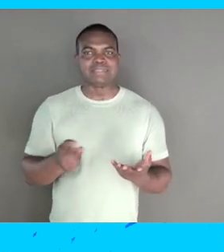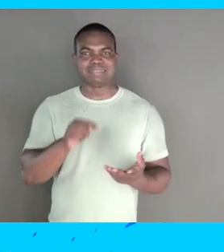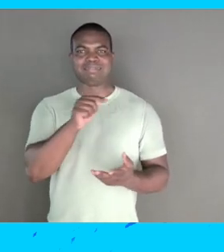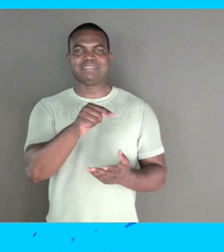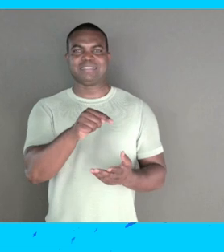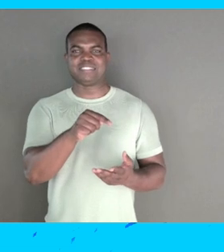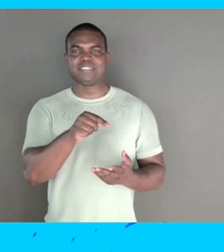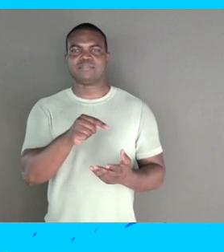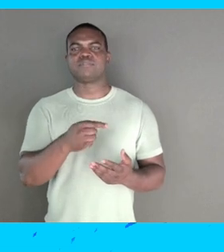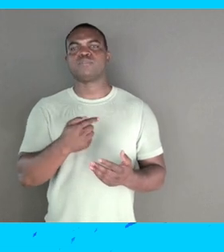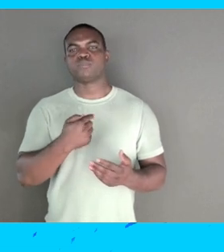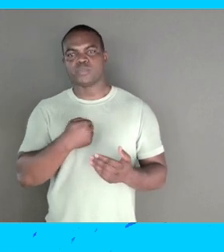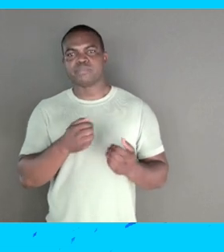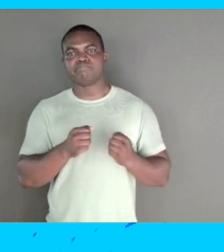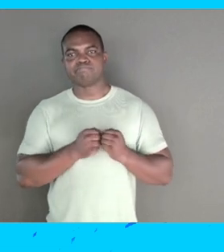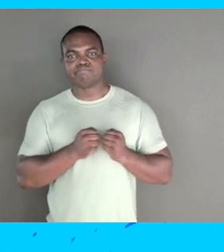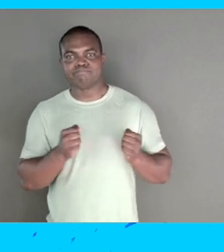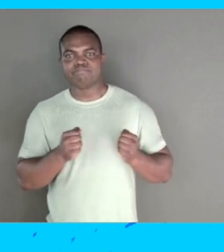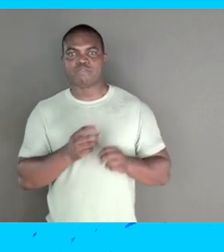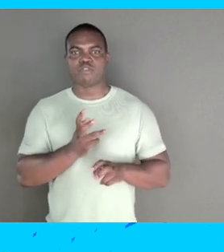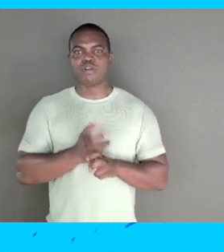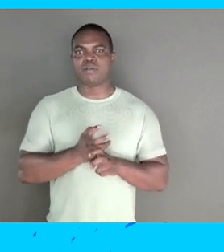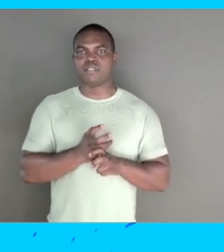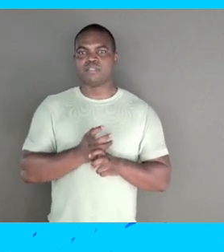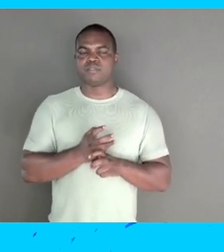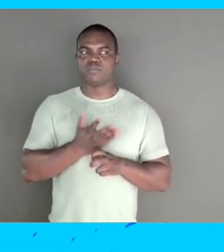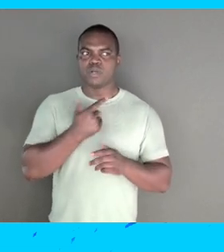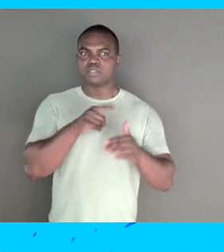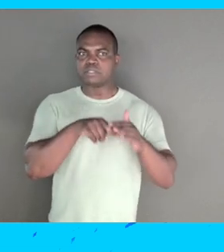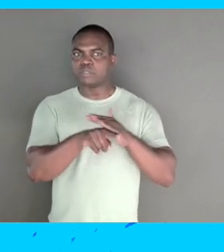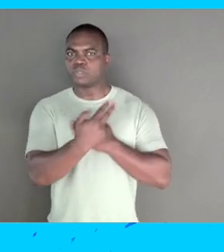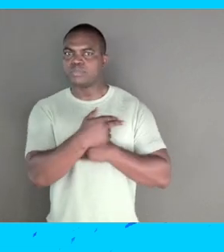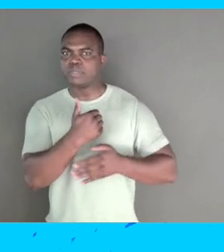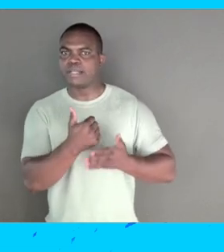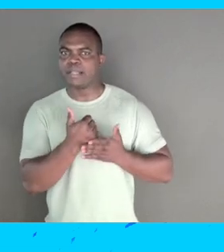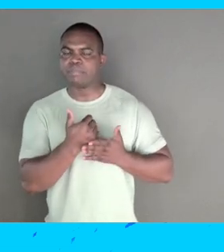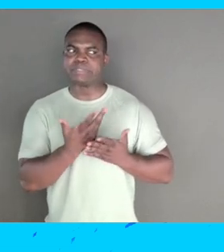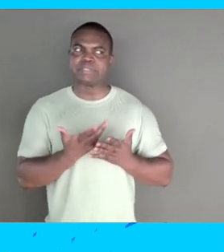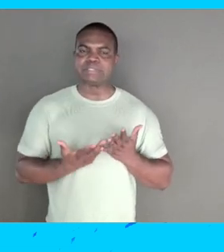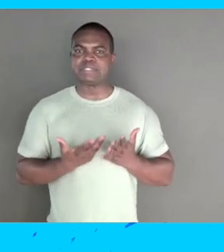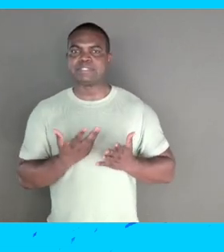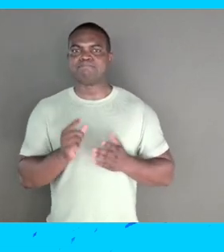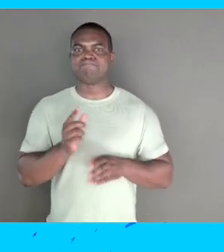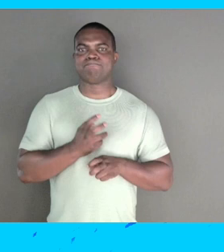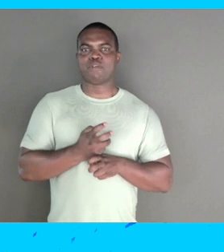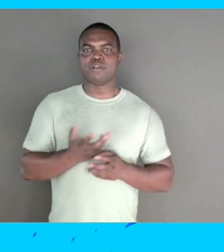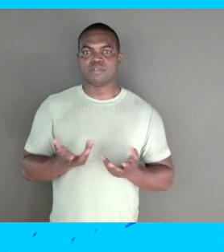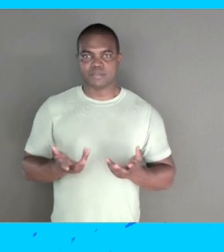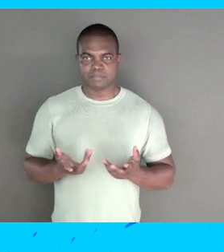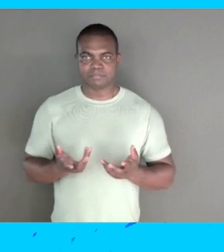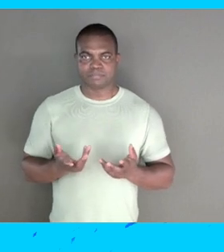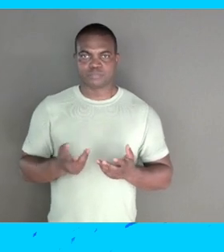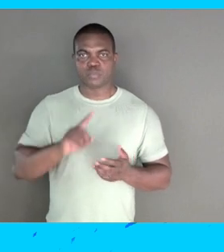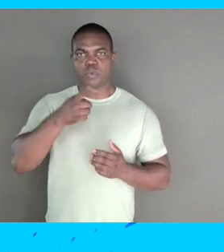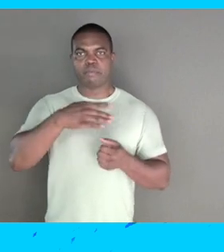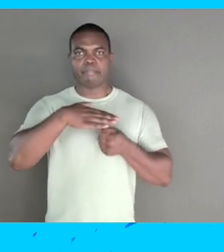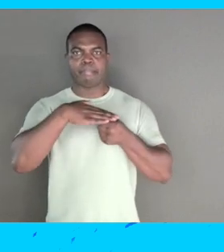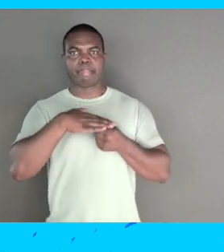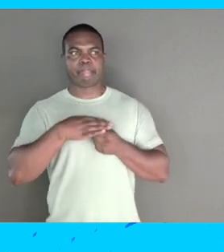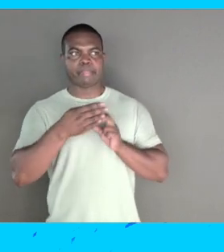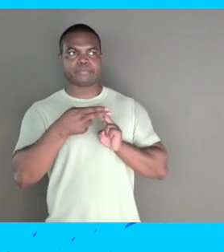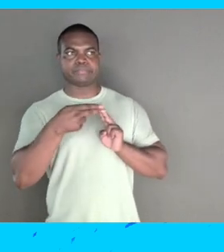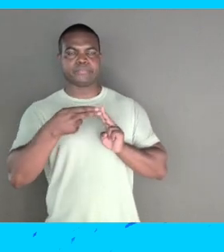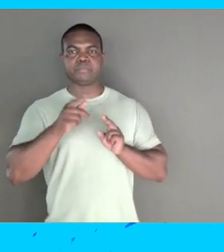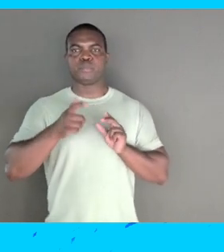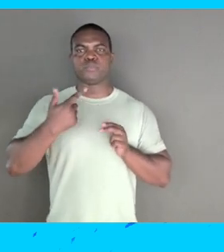help, because of the stigma and discrimination and segregation, and because of bullying, actually. So